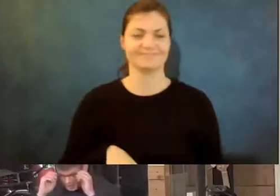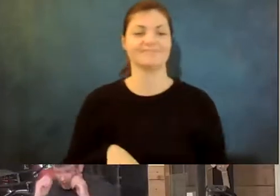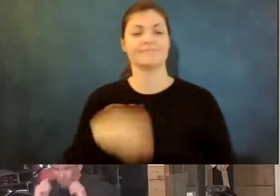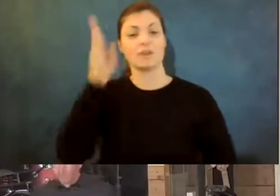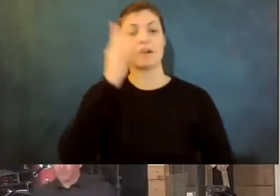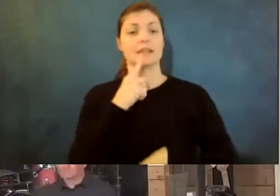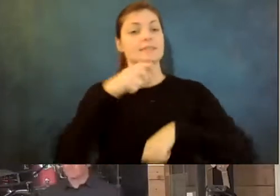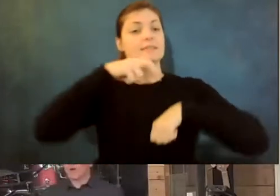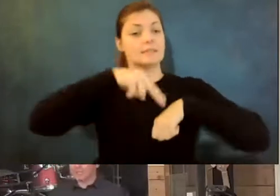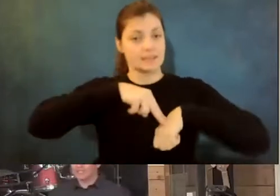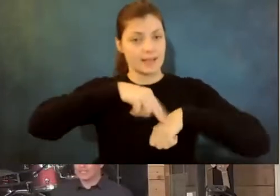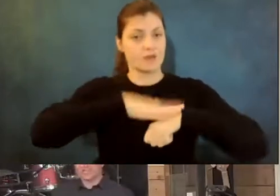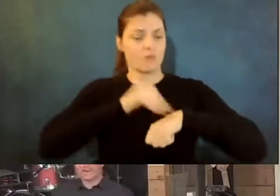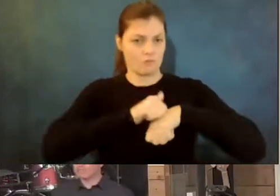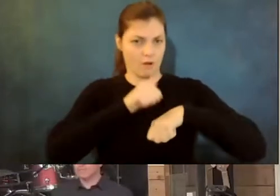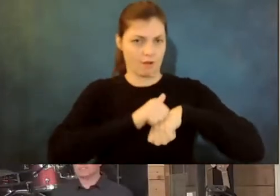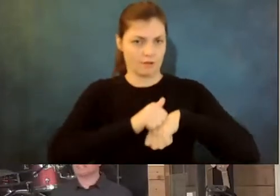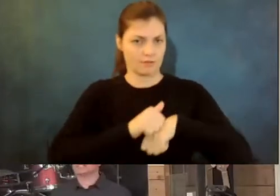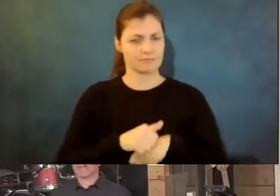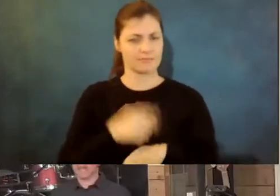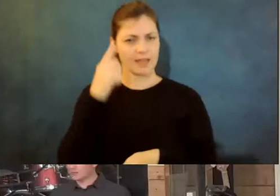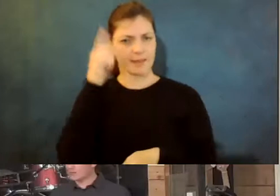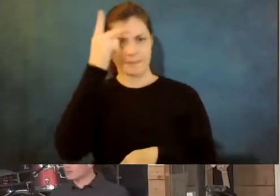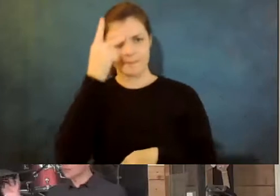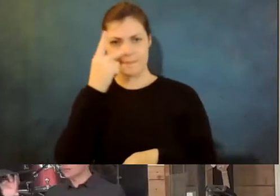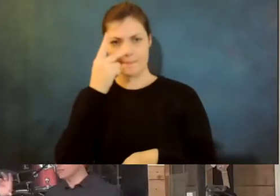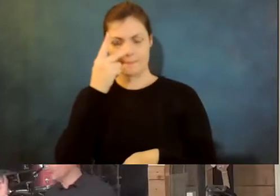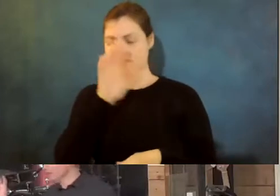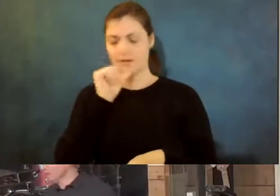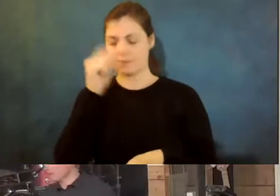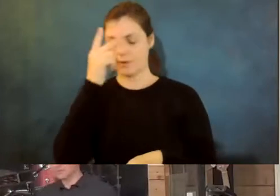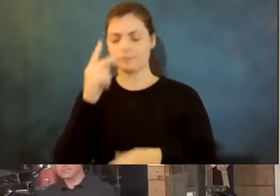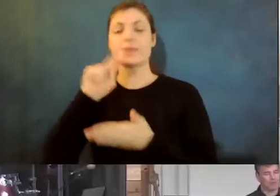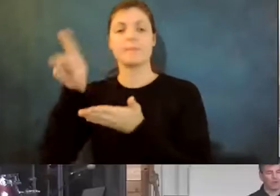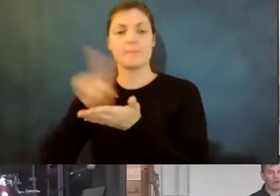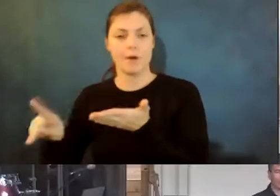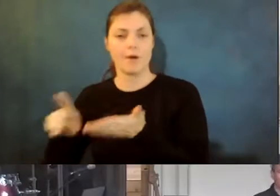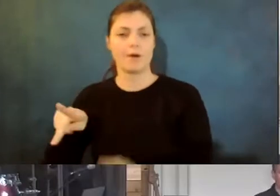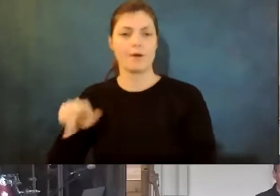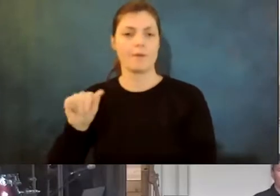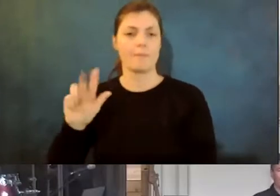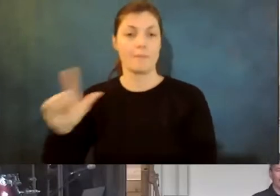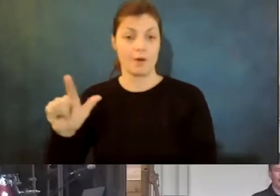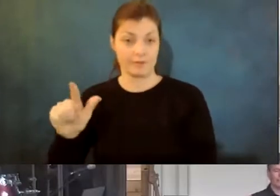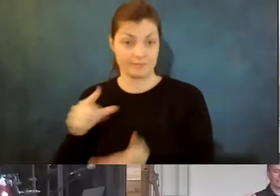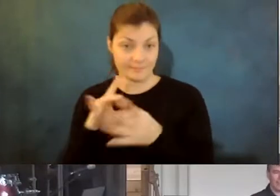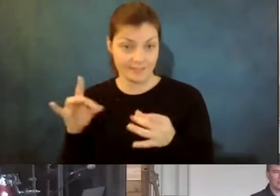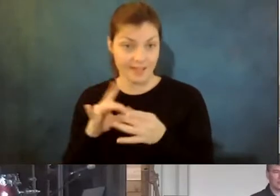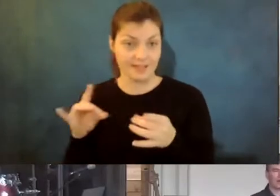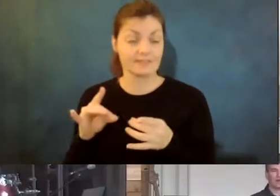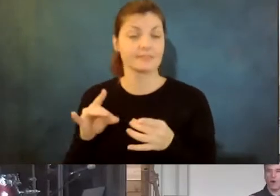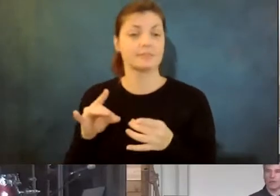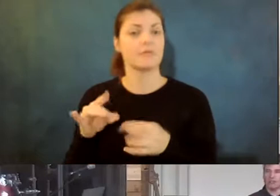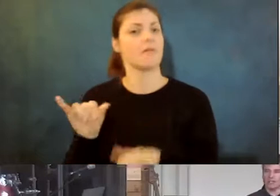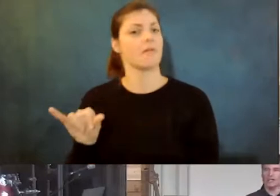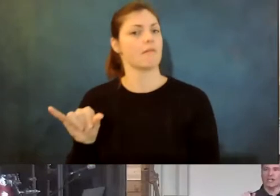rock. Paul says, and I believe it's accurate in the hymn that we're going to sing part of in just a minute. He says, stand on the